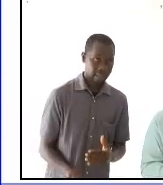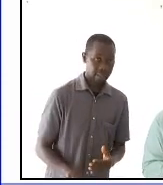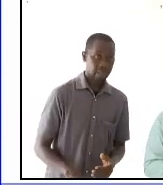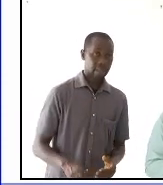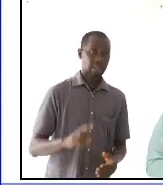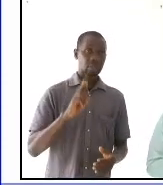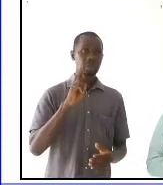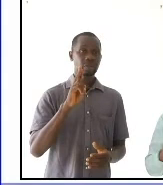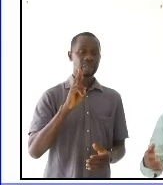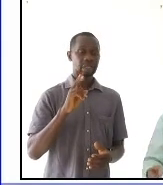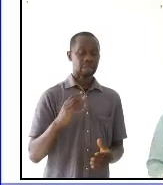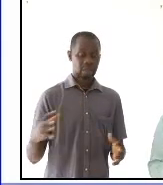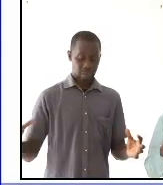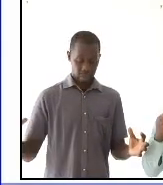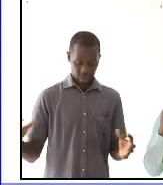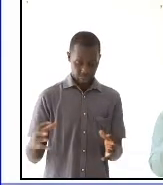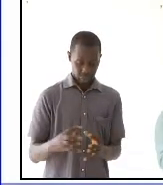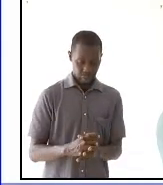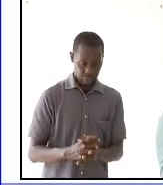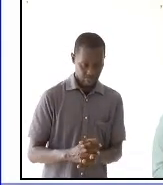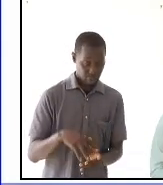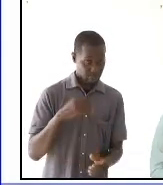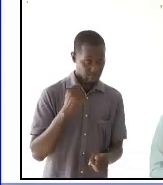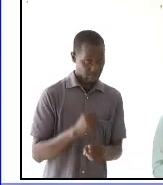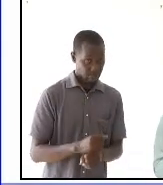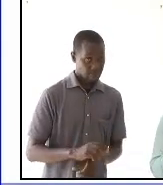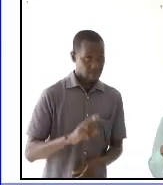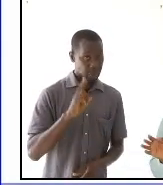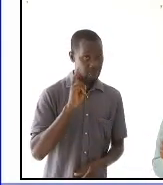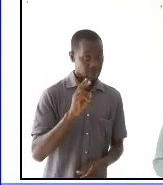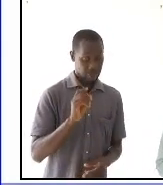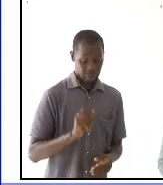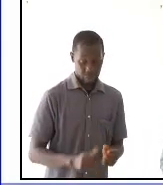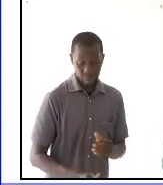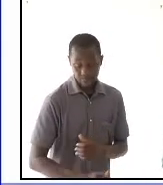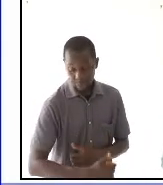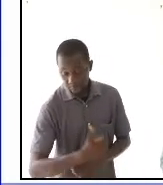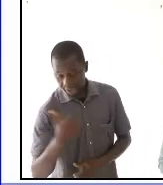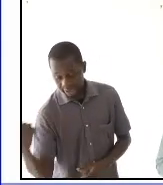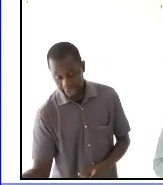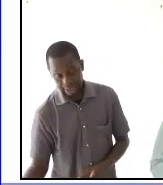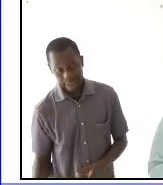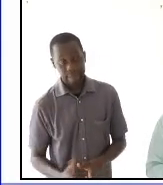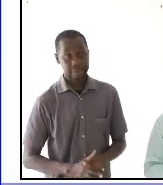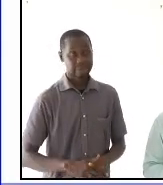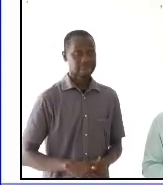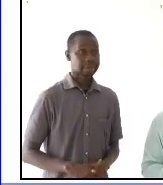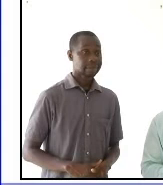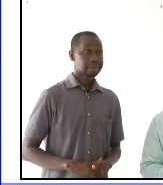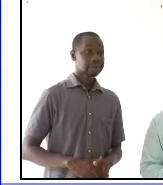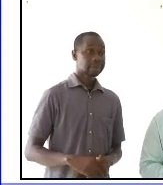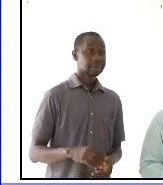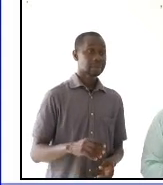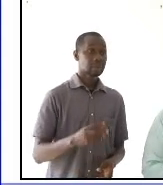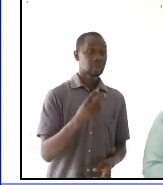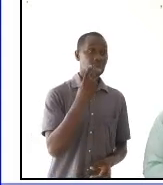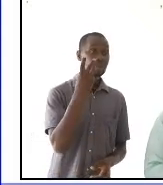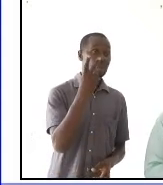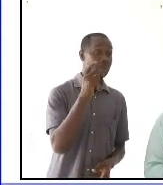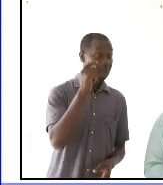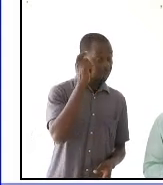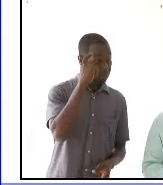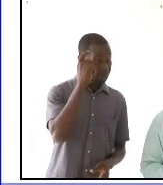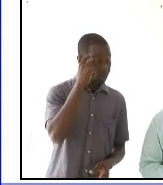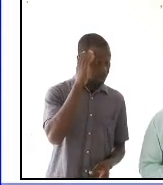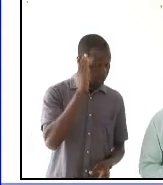the ureter. They all join up to form the ureter, and then the waste is taken out. So 2 terms we must